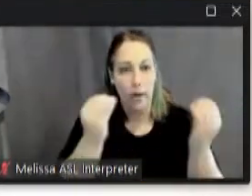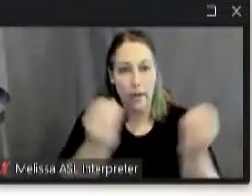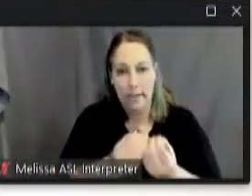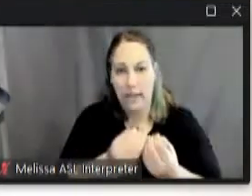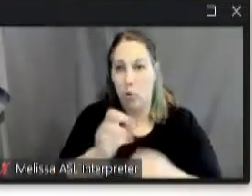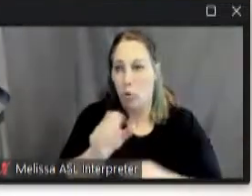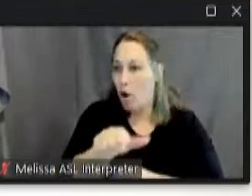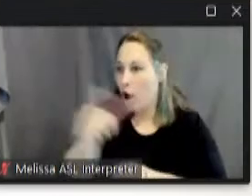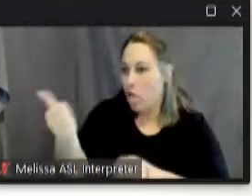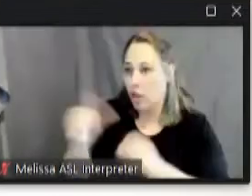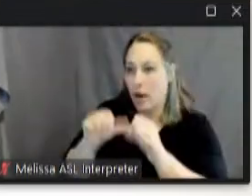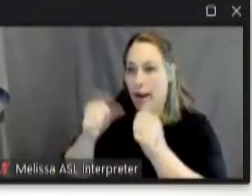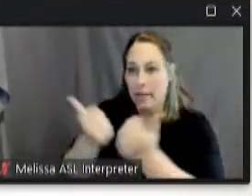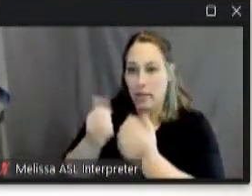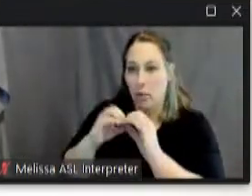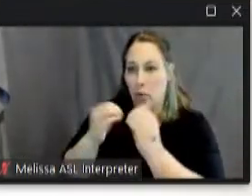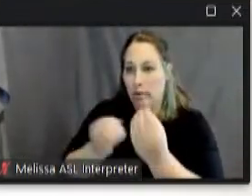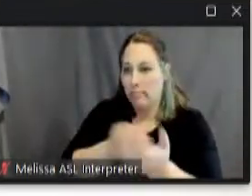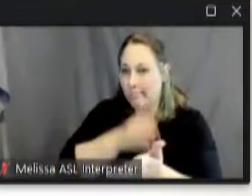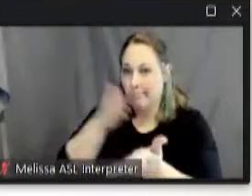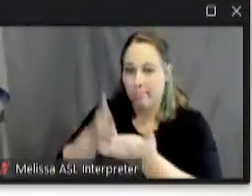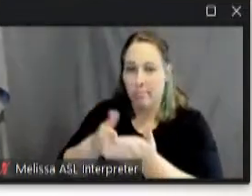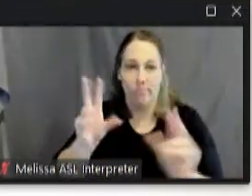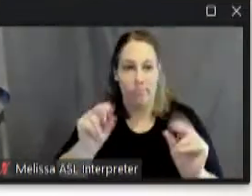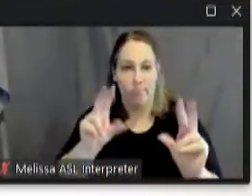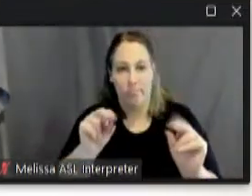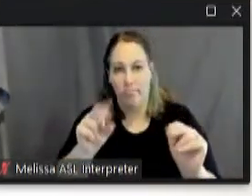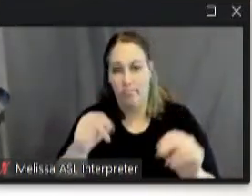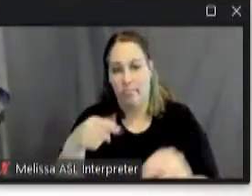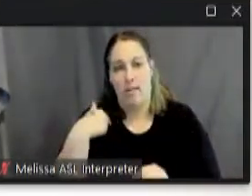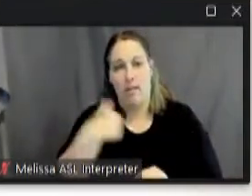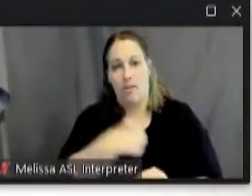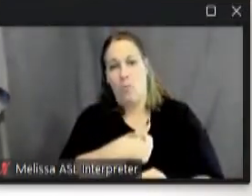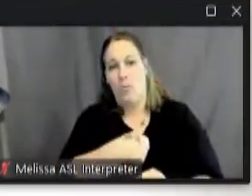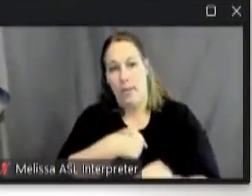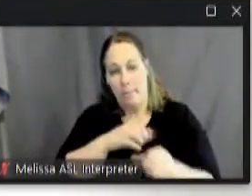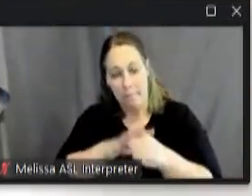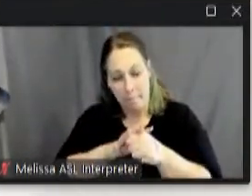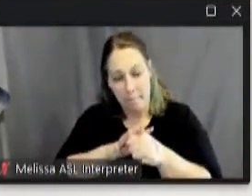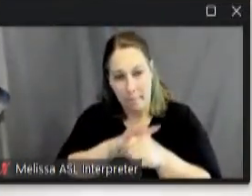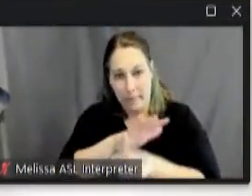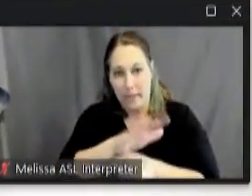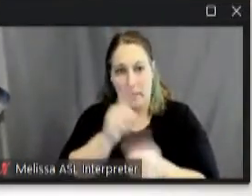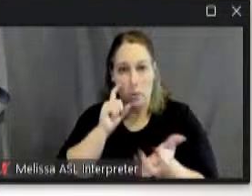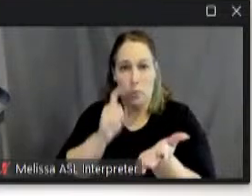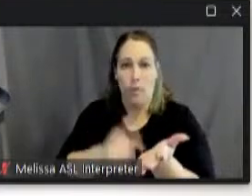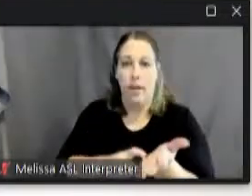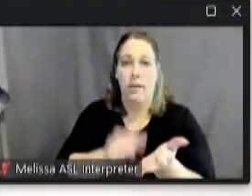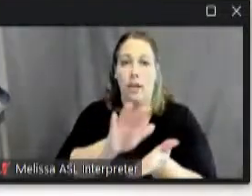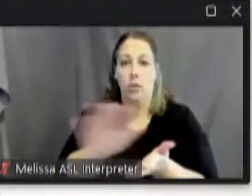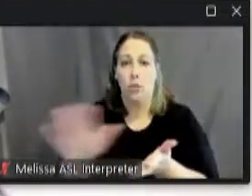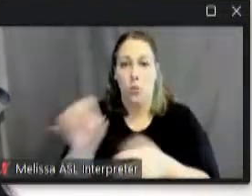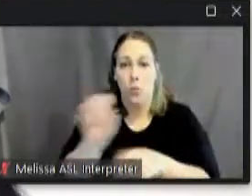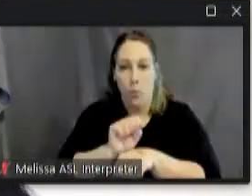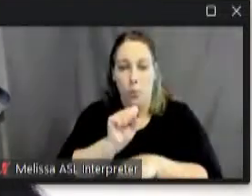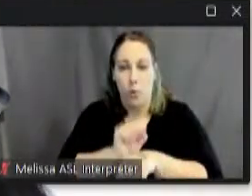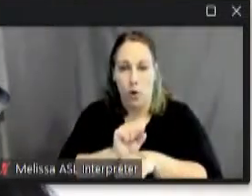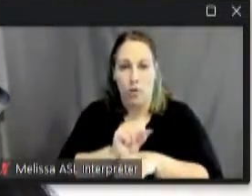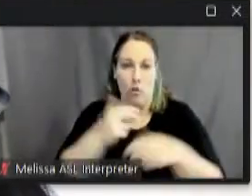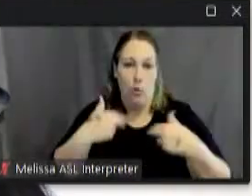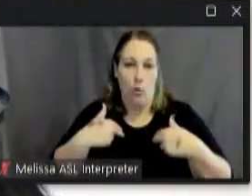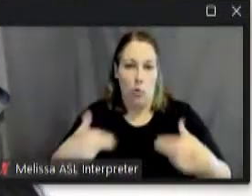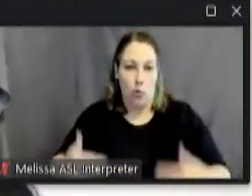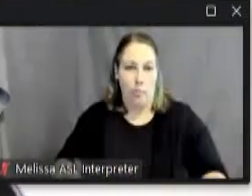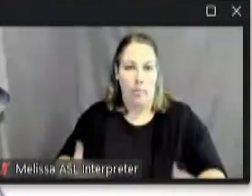fully recognize the work that you do as human rights defenders.